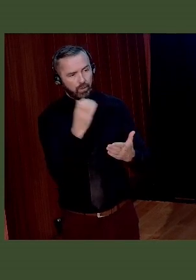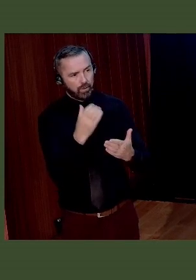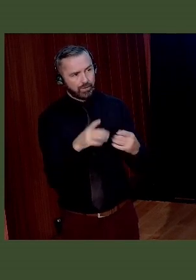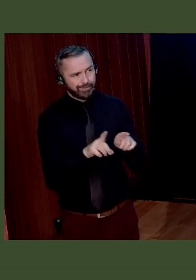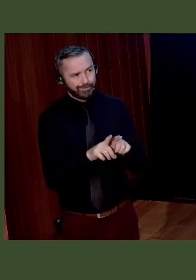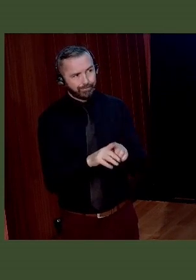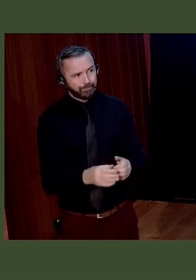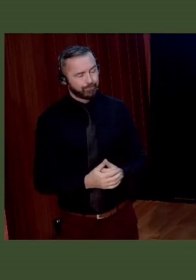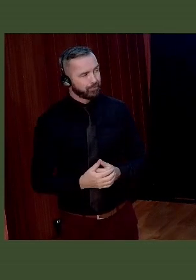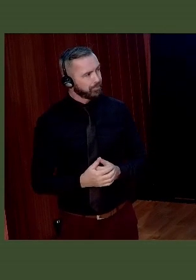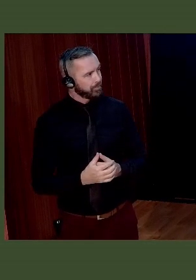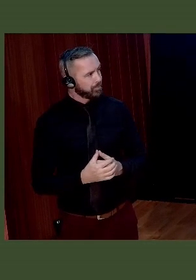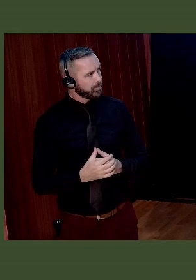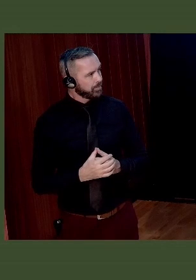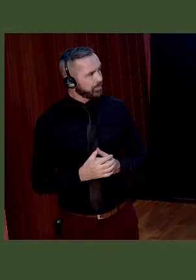colleges.